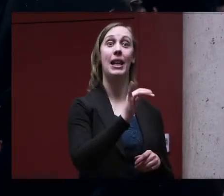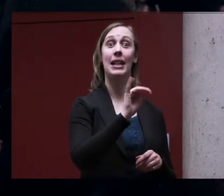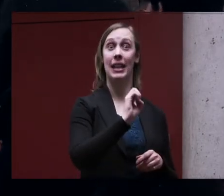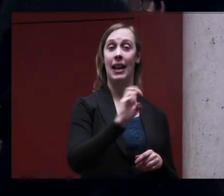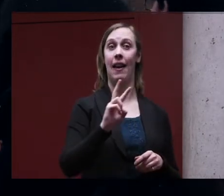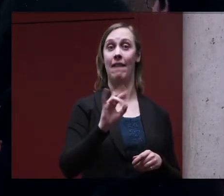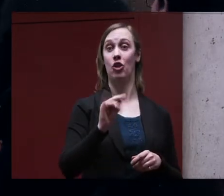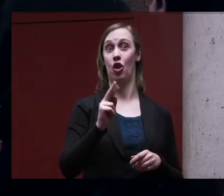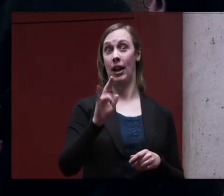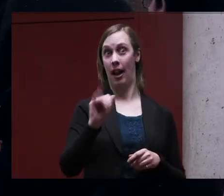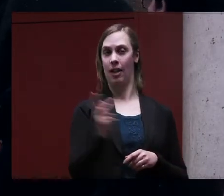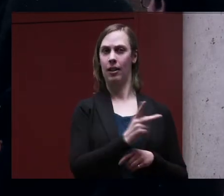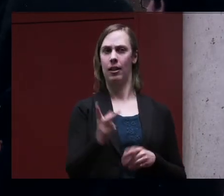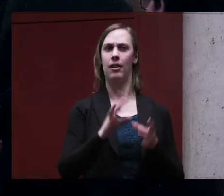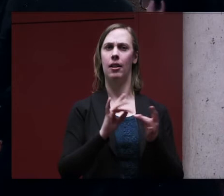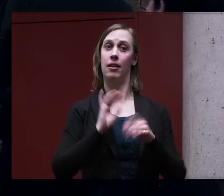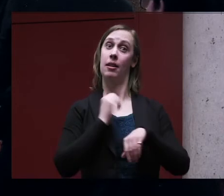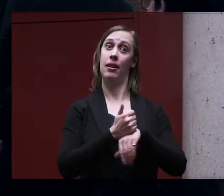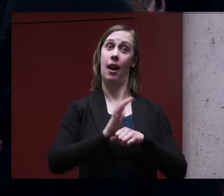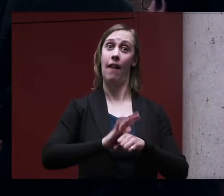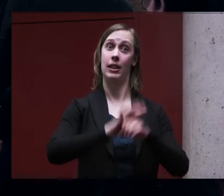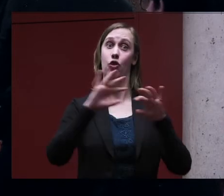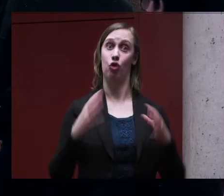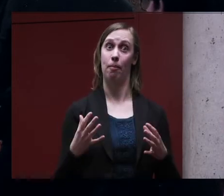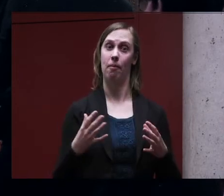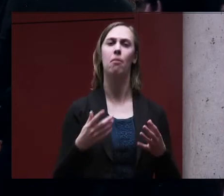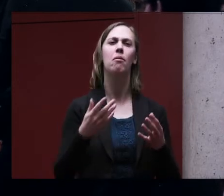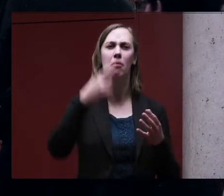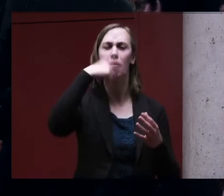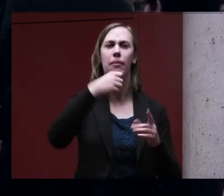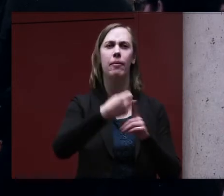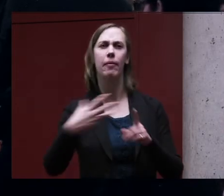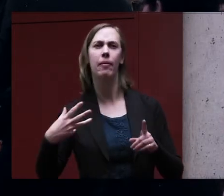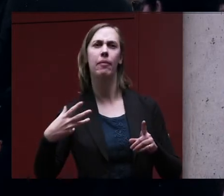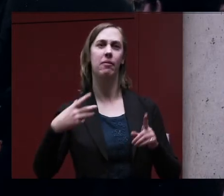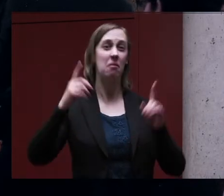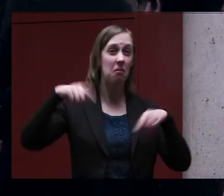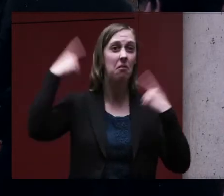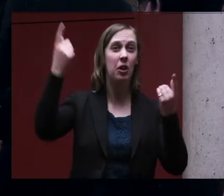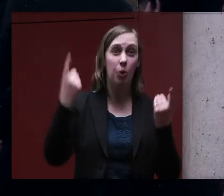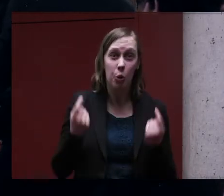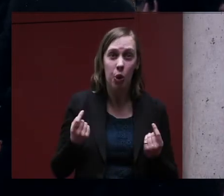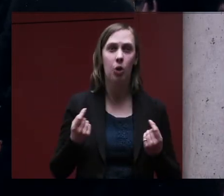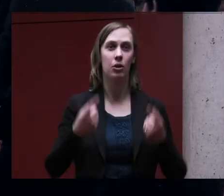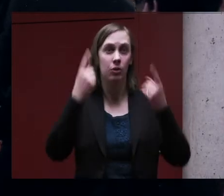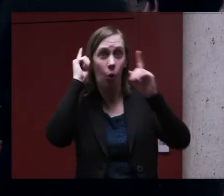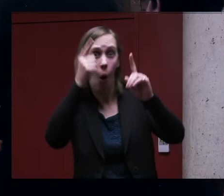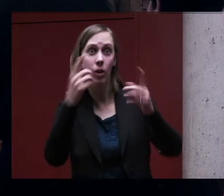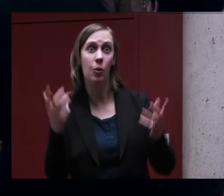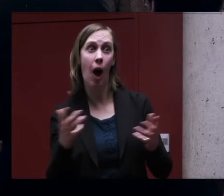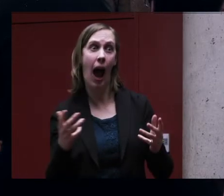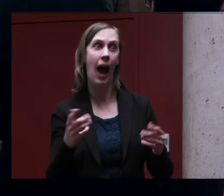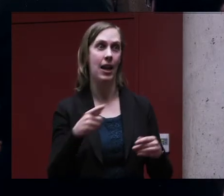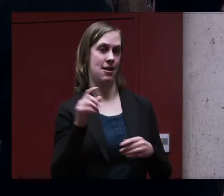Mm-hmm. Tell me what you're doing. What have you accomplished thus far? What are your goals? Well, And who are,